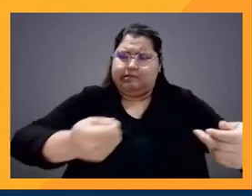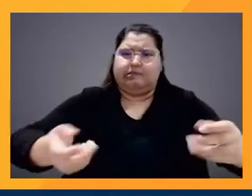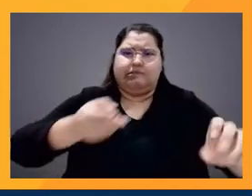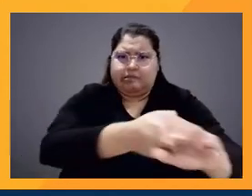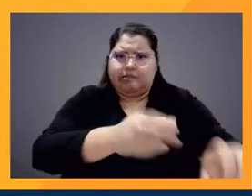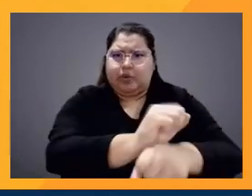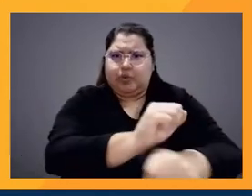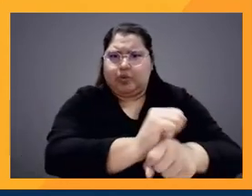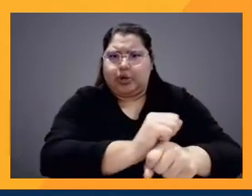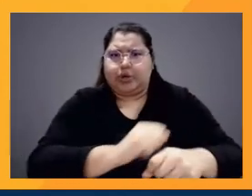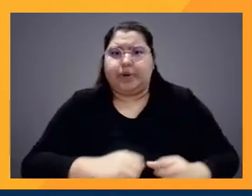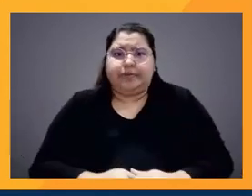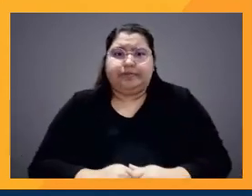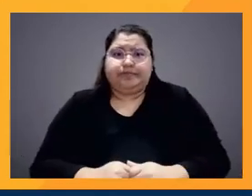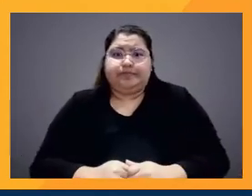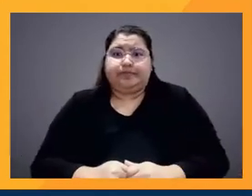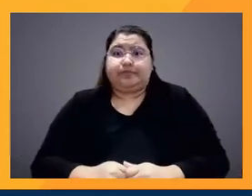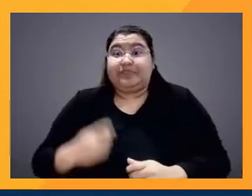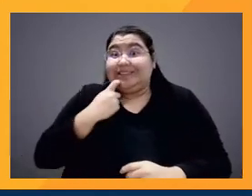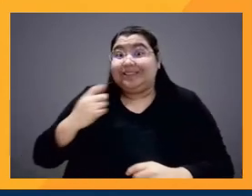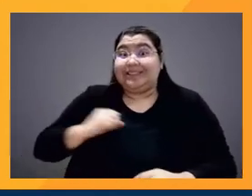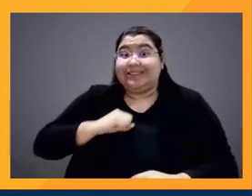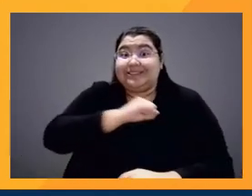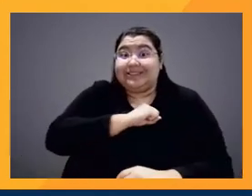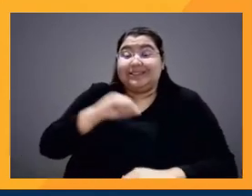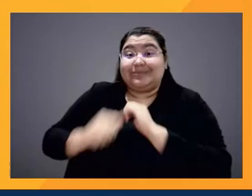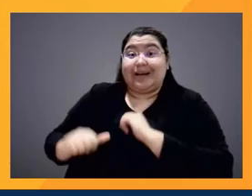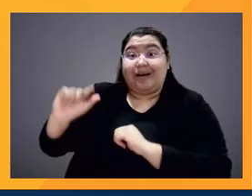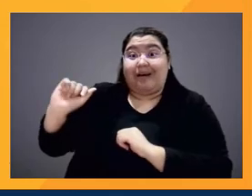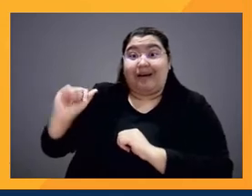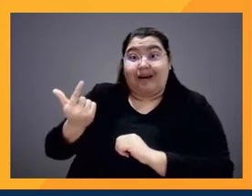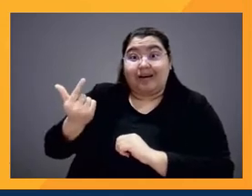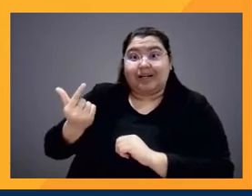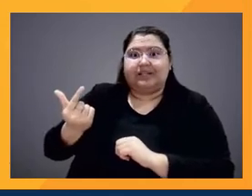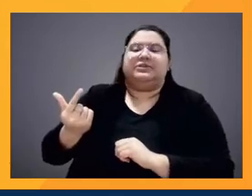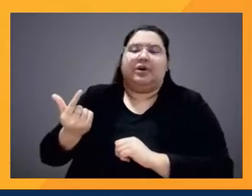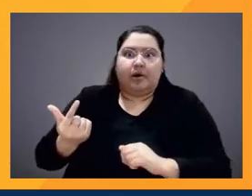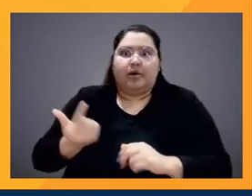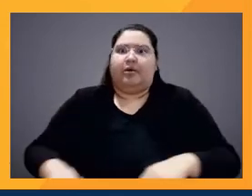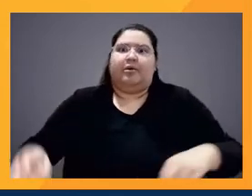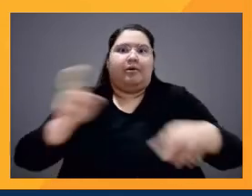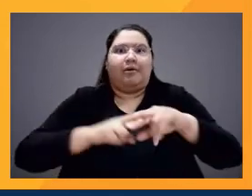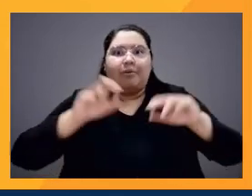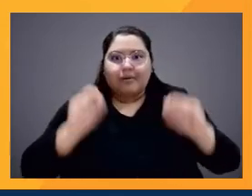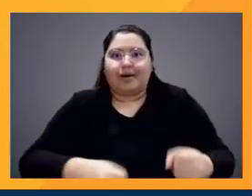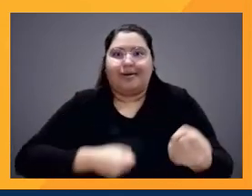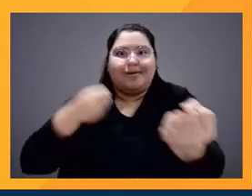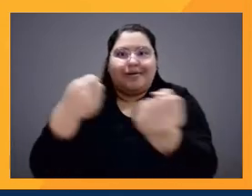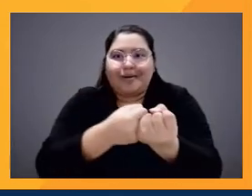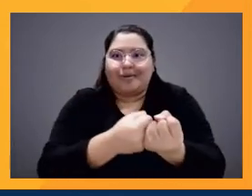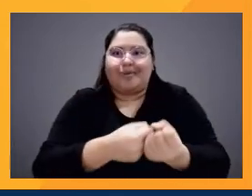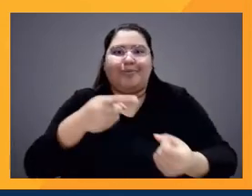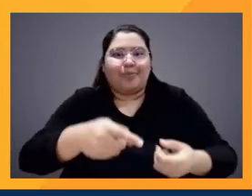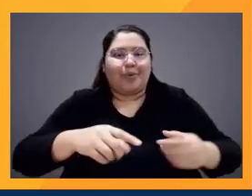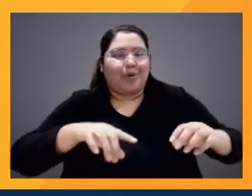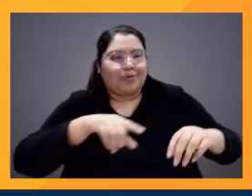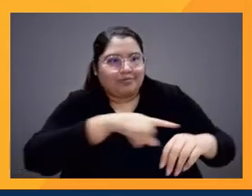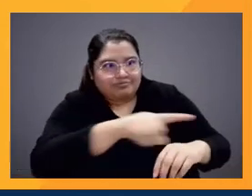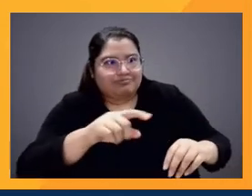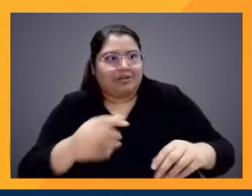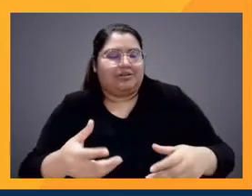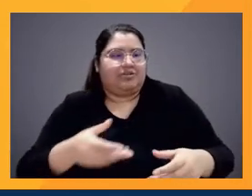through this will be new jobs. That's been my top priority. With the bipartisan infrastructure bill the Senate passed in August,